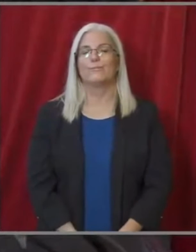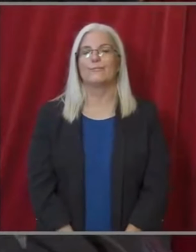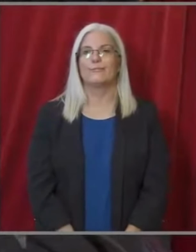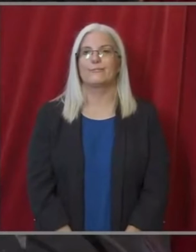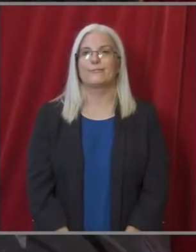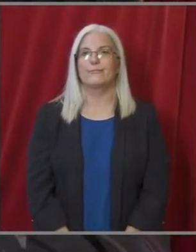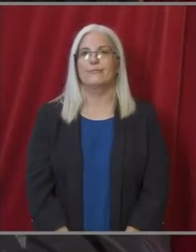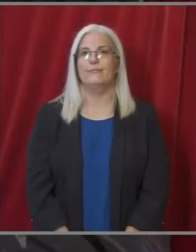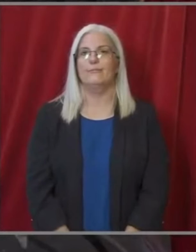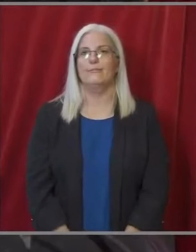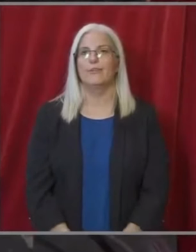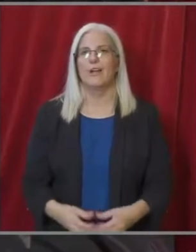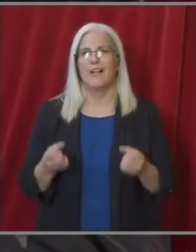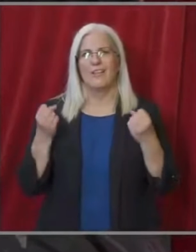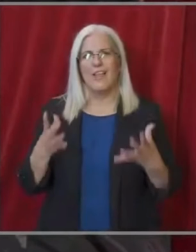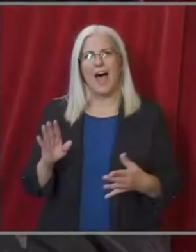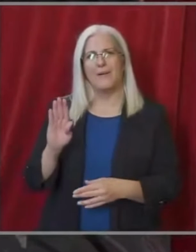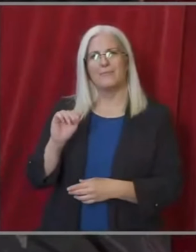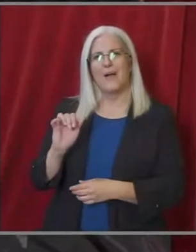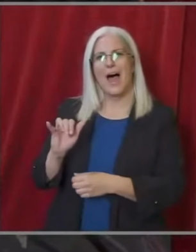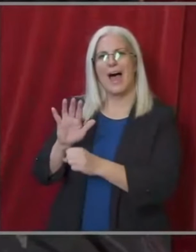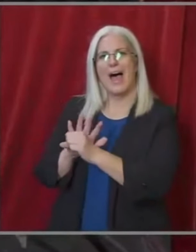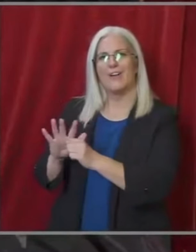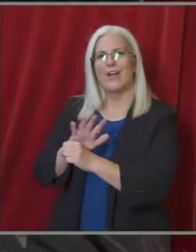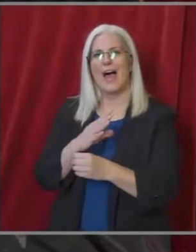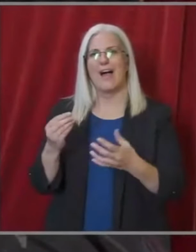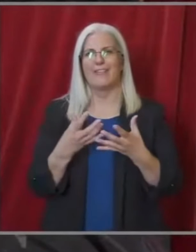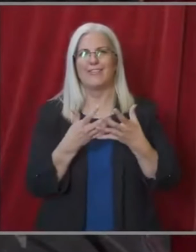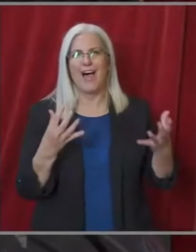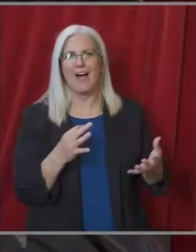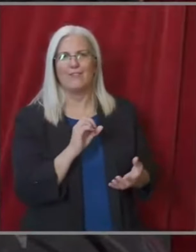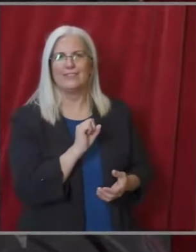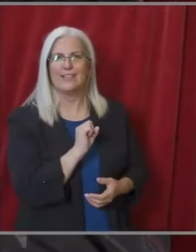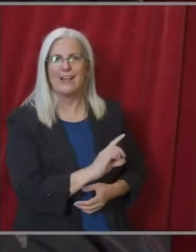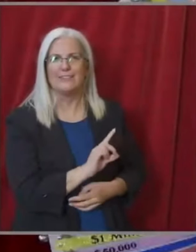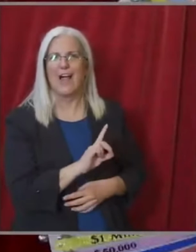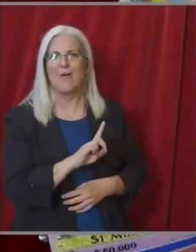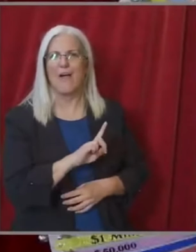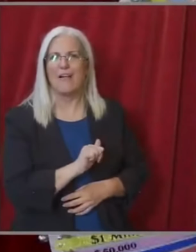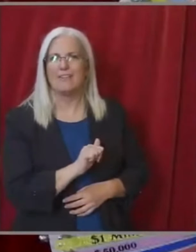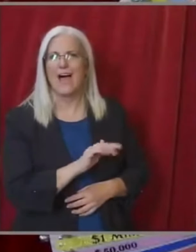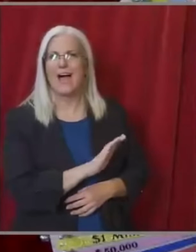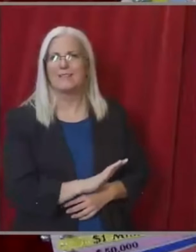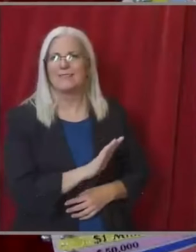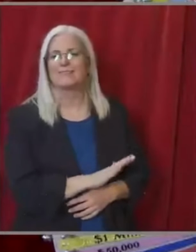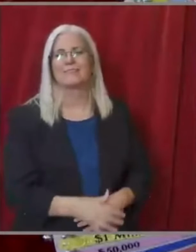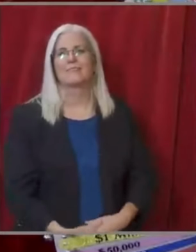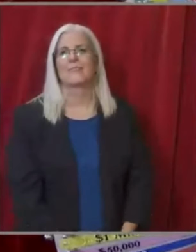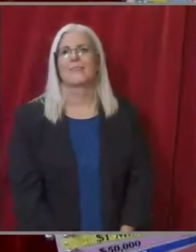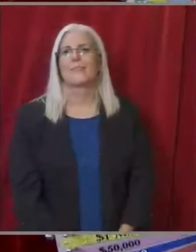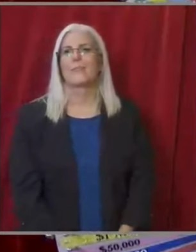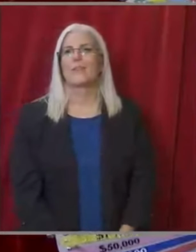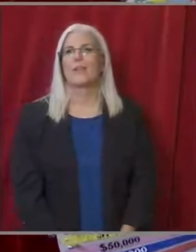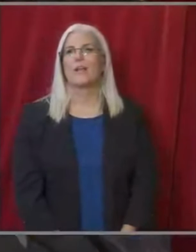counties, and we got San Diego, LA doing pretty well. What do you take away from that map?